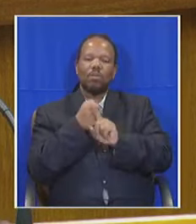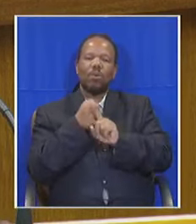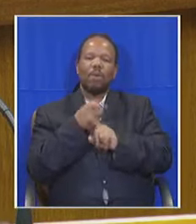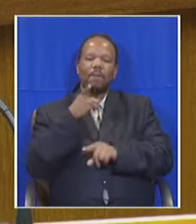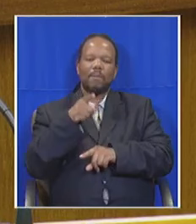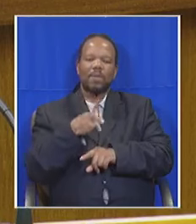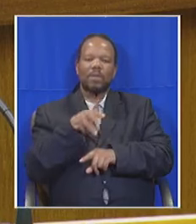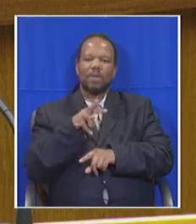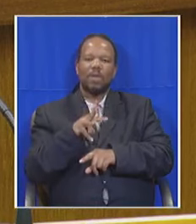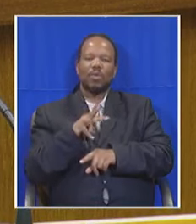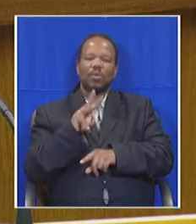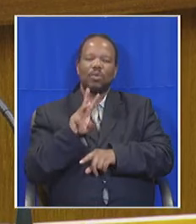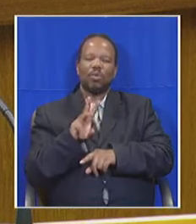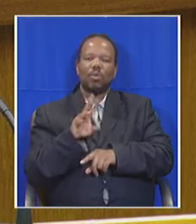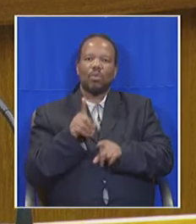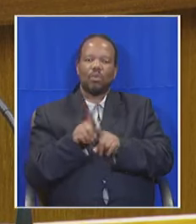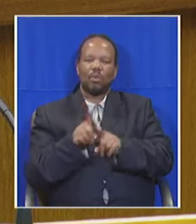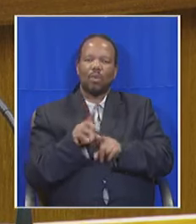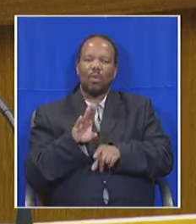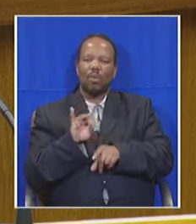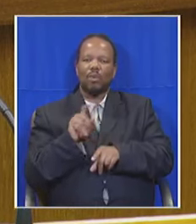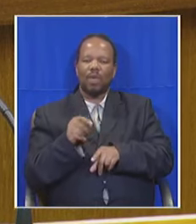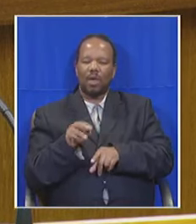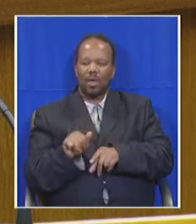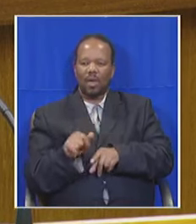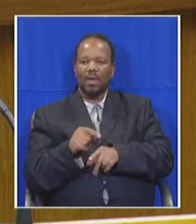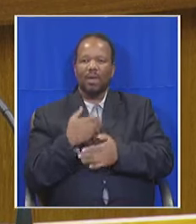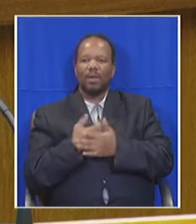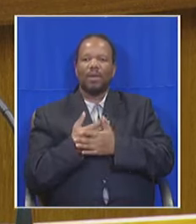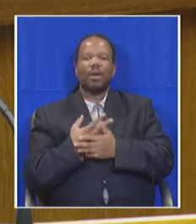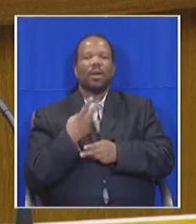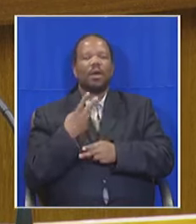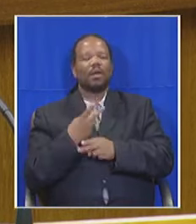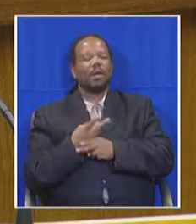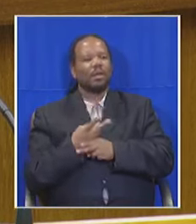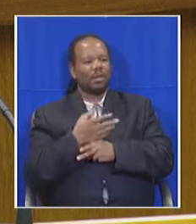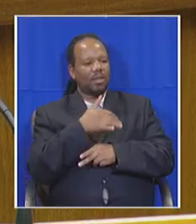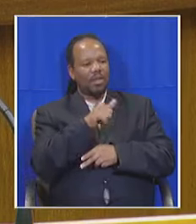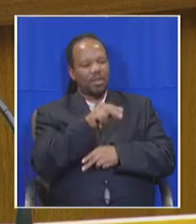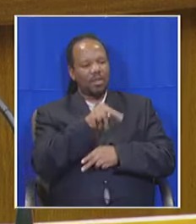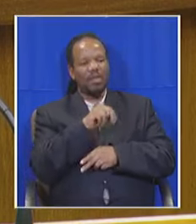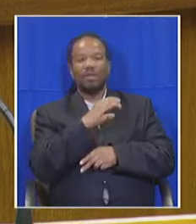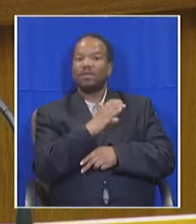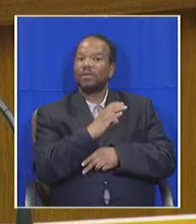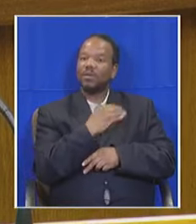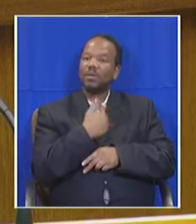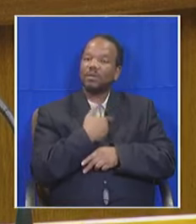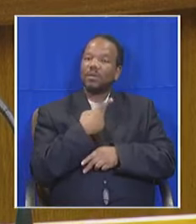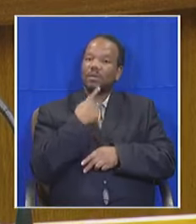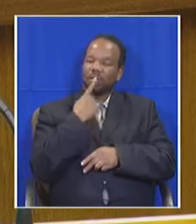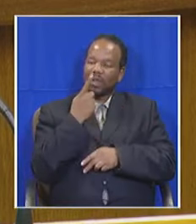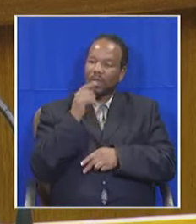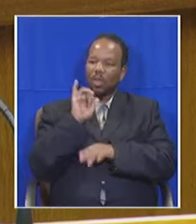ANC government betrayed the youth of this country by advocating a liberal paradigm of institutional integration